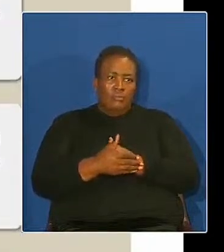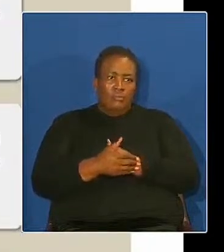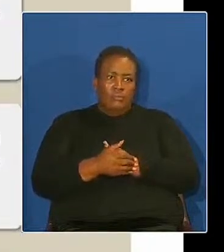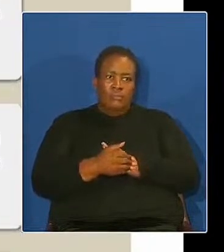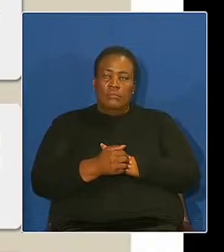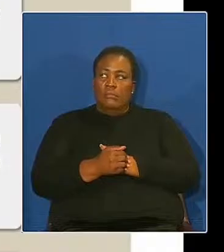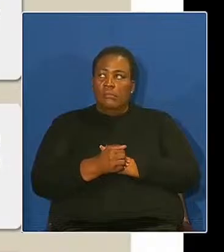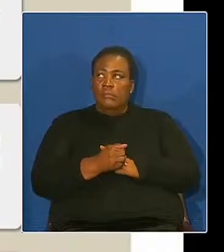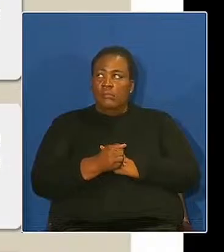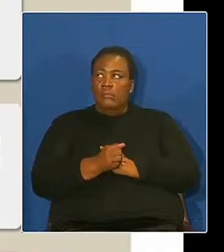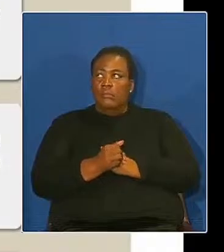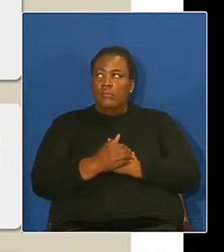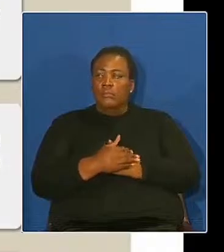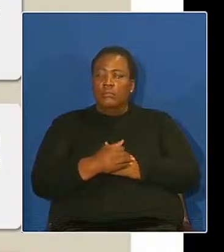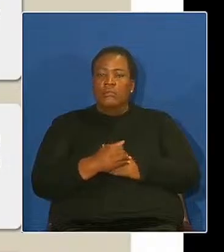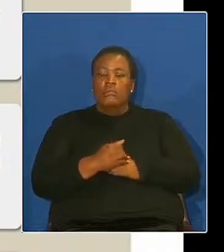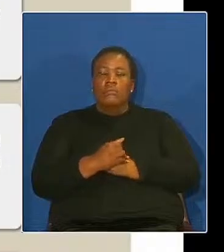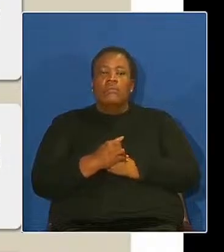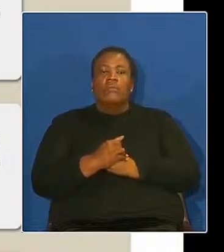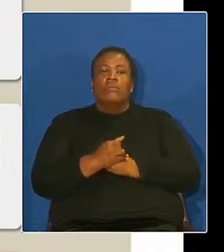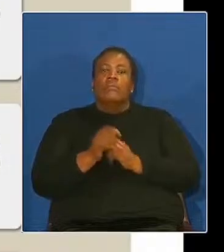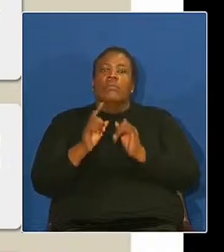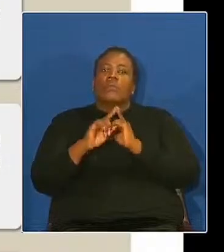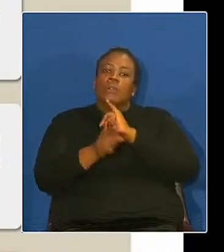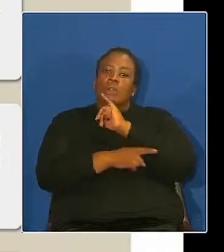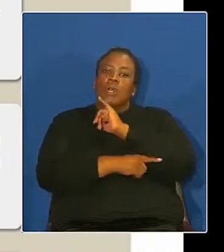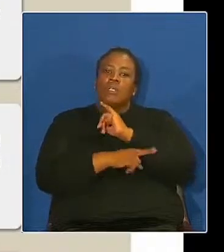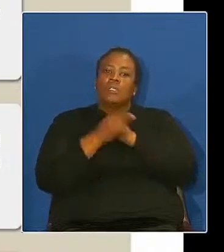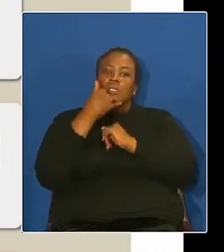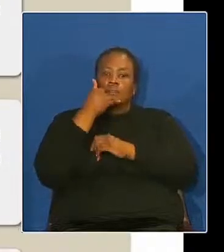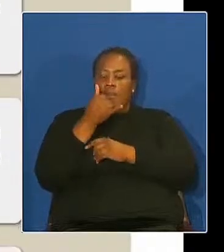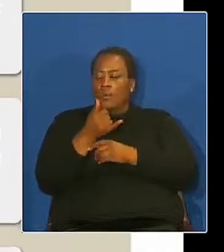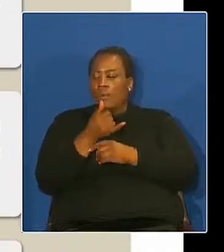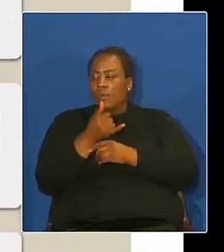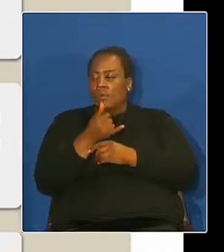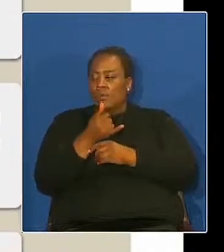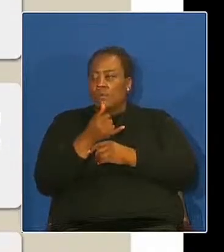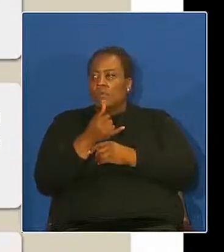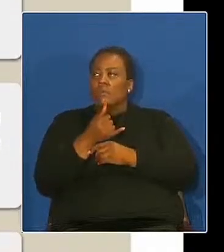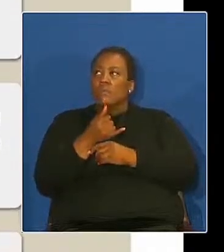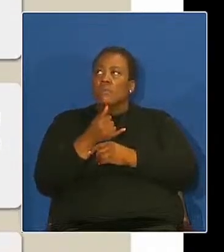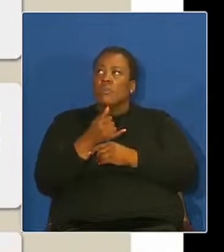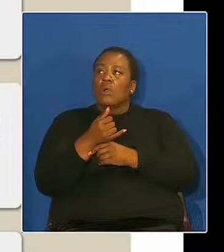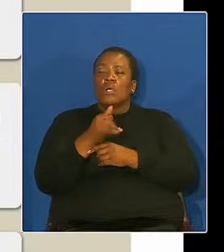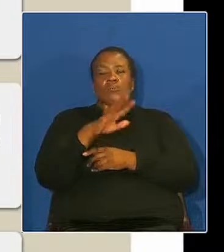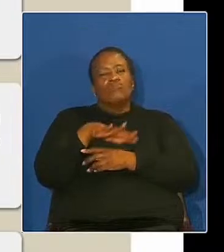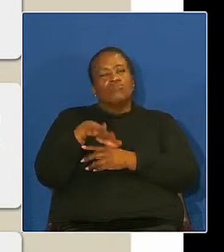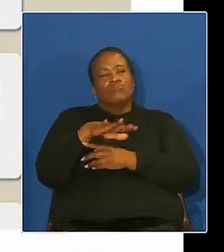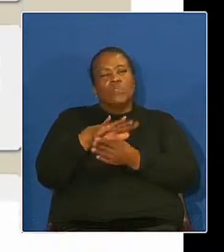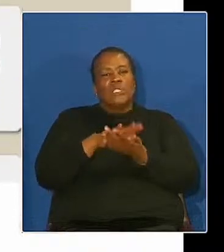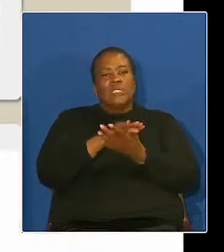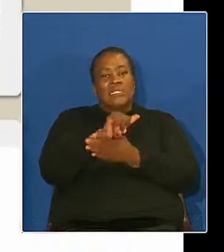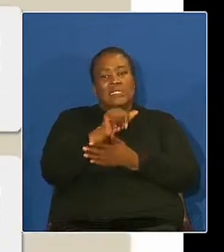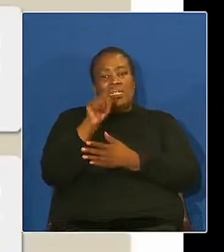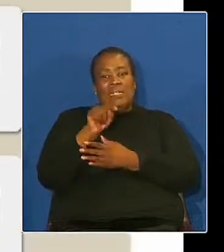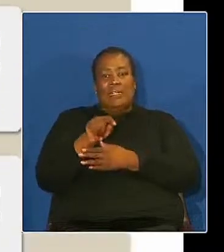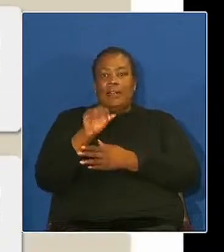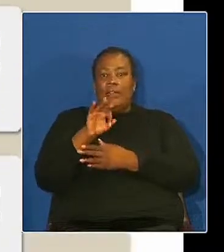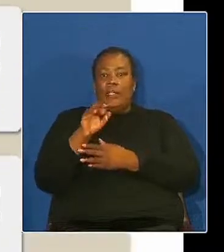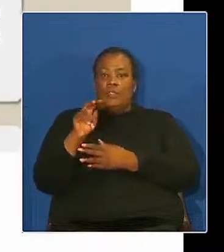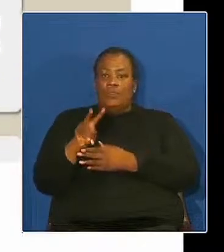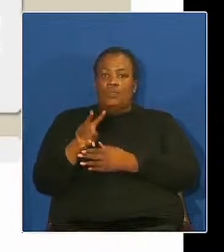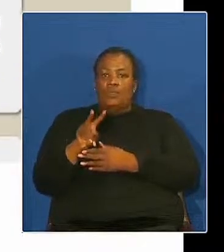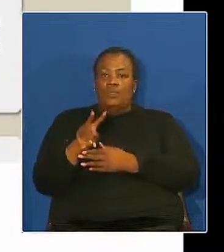The last call on the 27th between the two gentlemen was around 16:32, which was from Mokhotsi